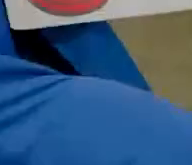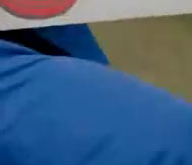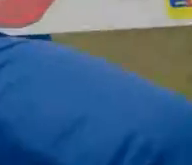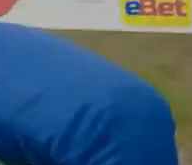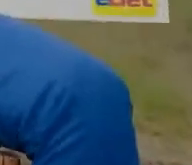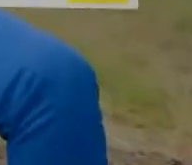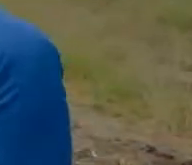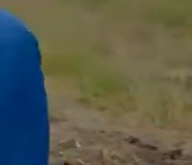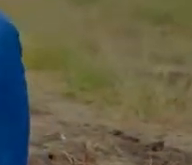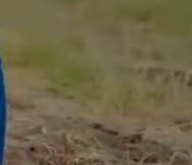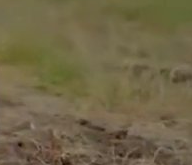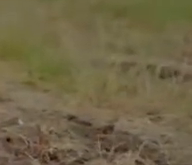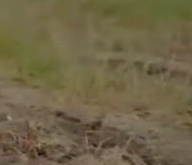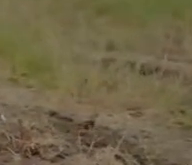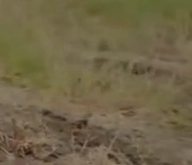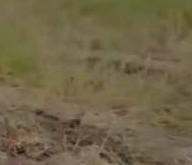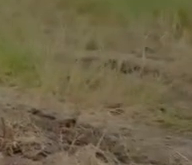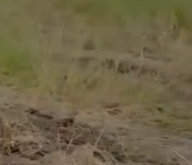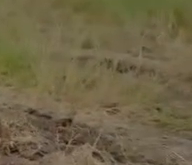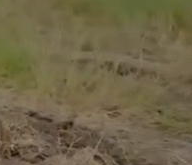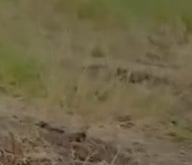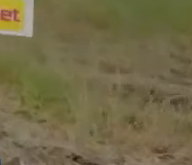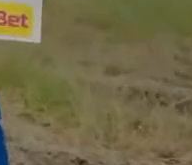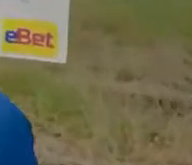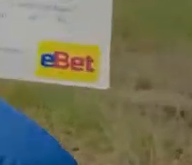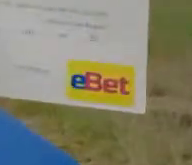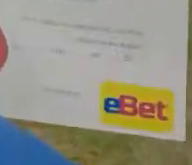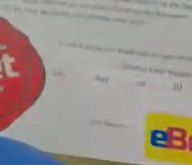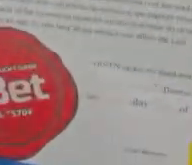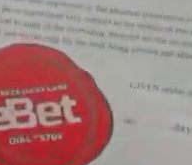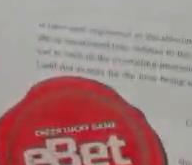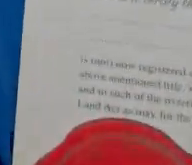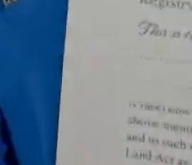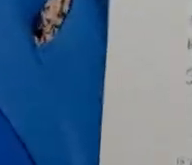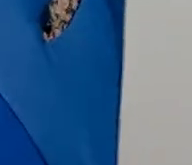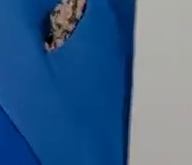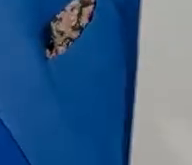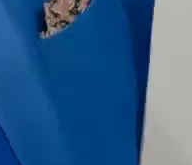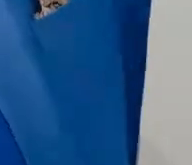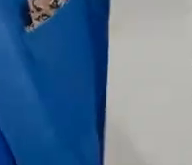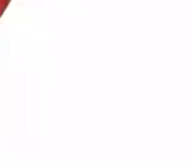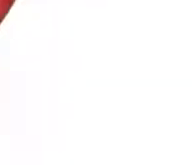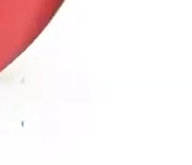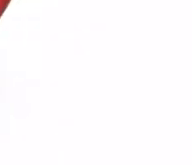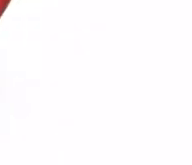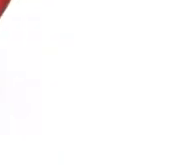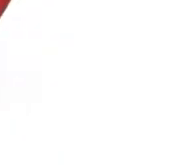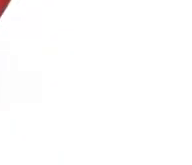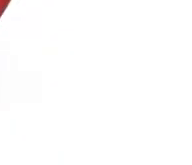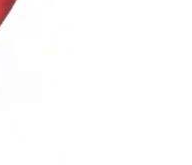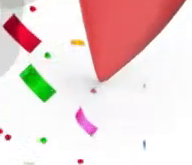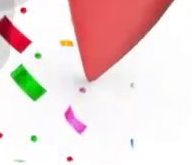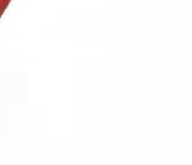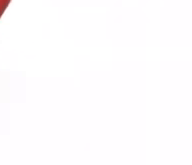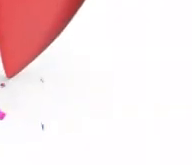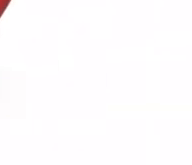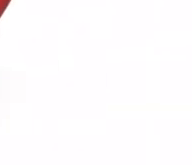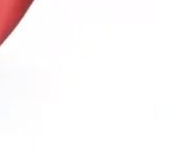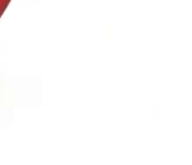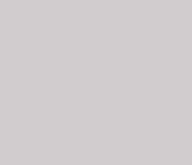with a genuine title deed. Naina kumoja, star 570 hash, ukarasake!